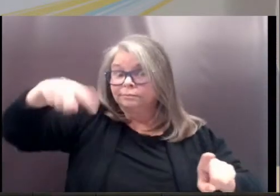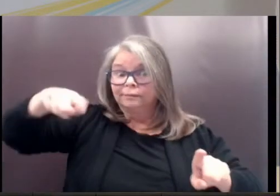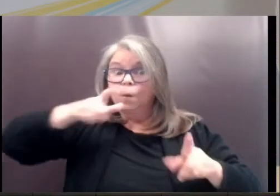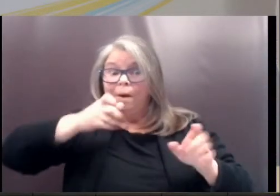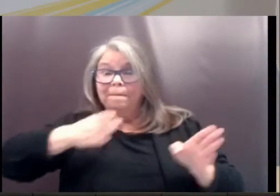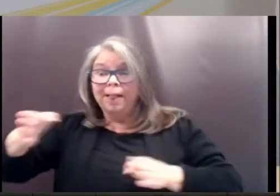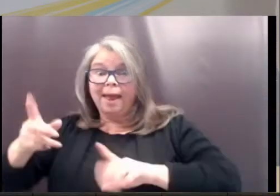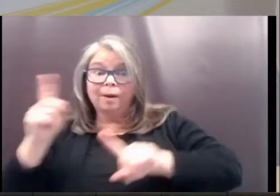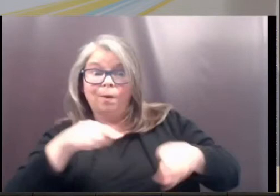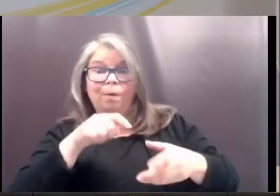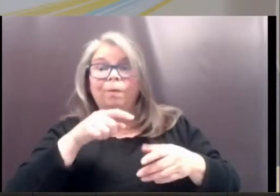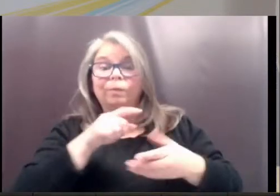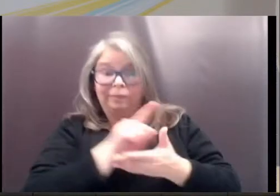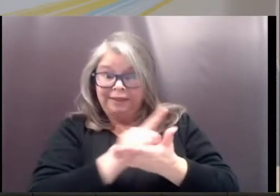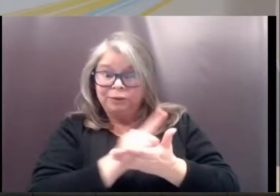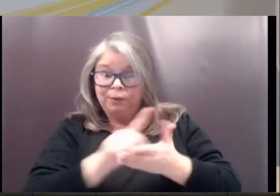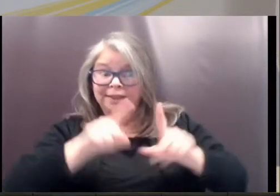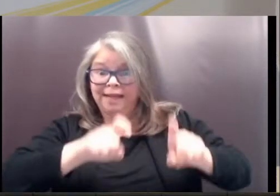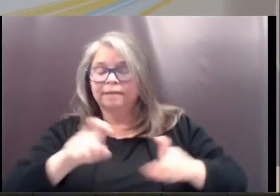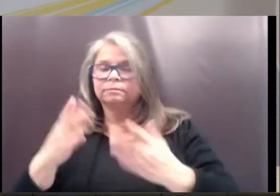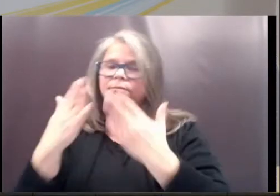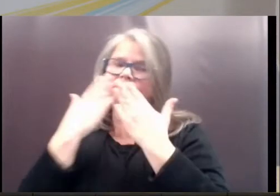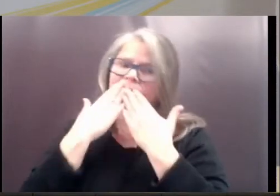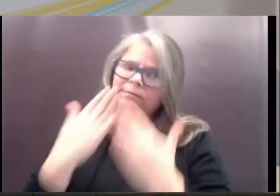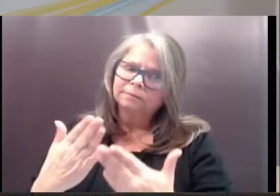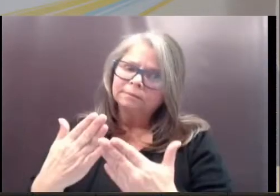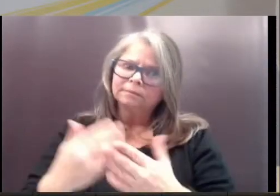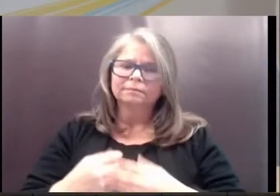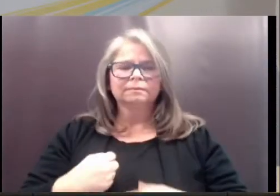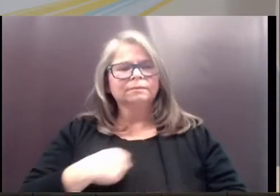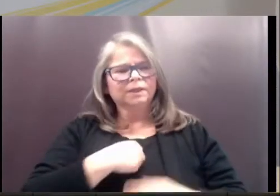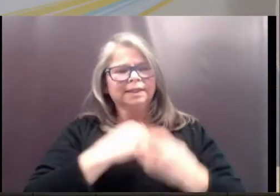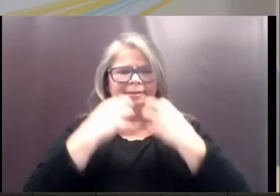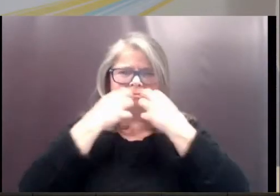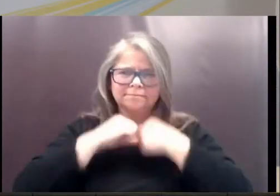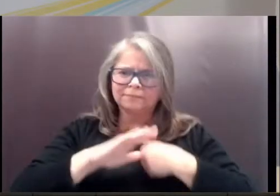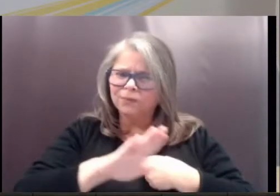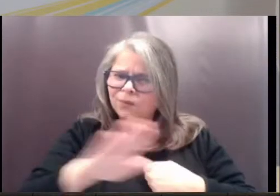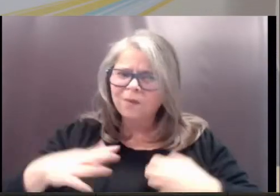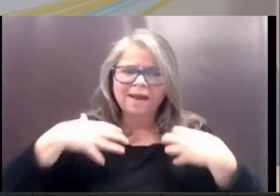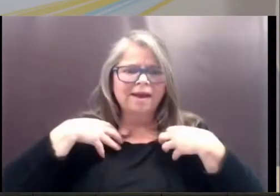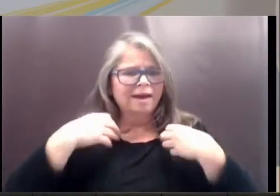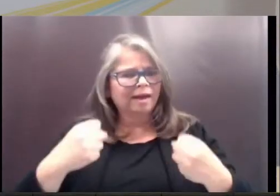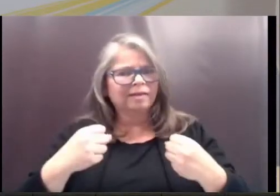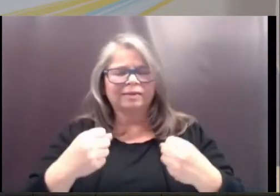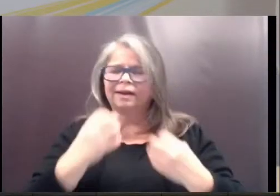of others, and the commitment and leadership that you have demonstrated is wonderful.